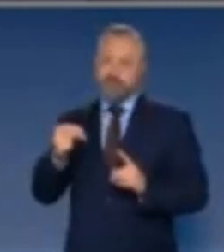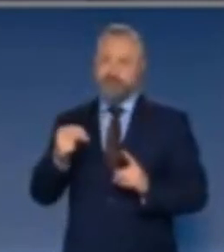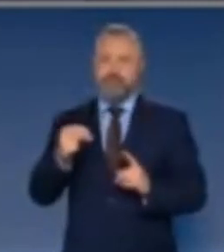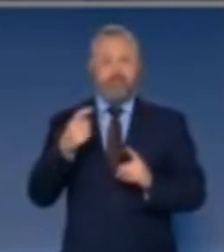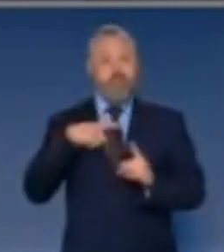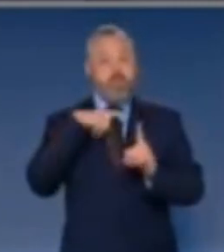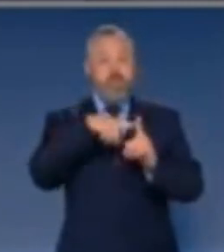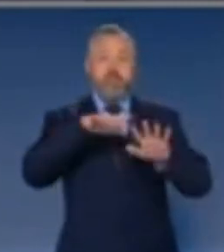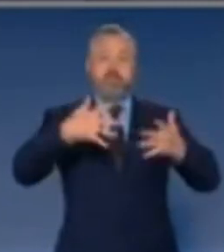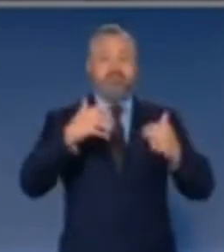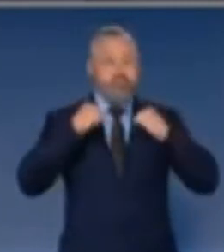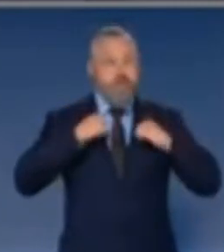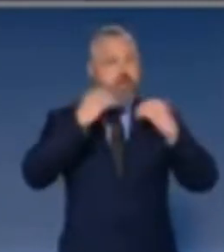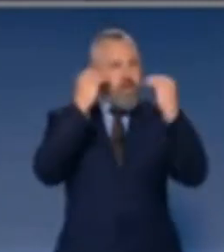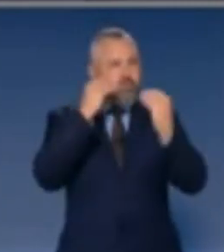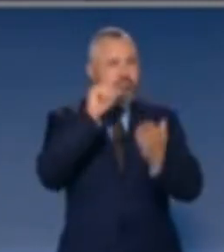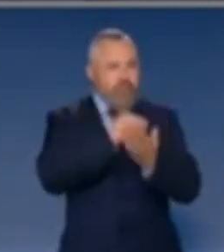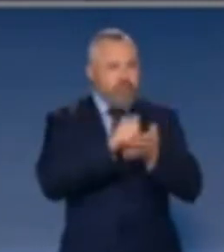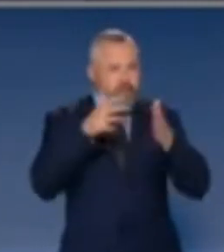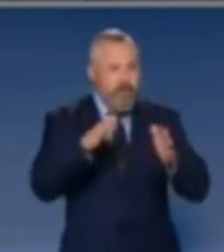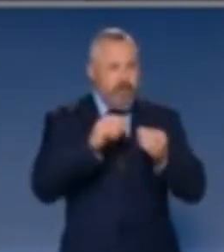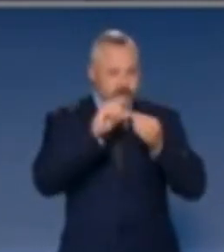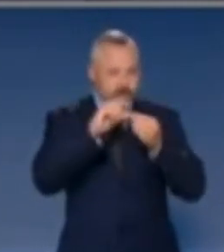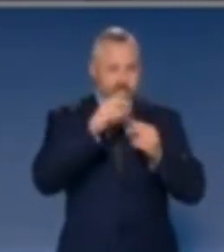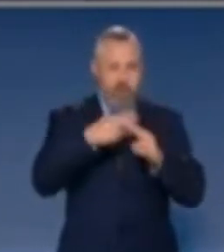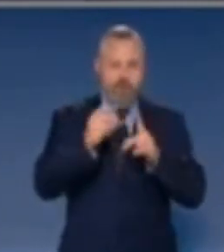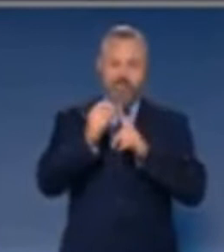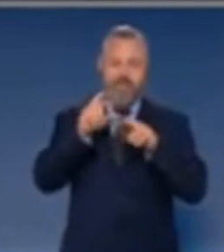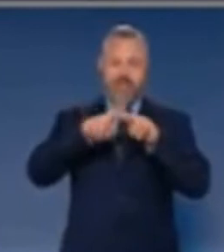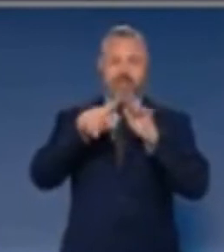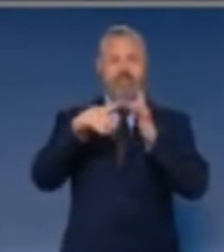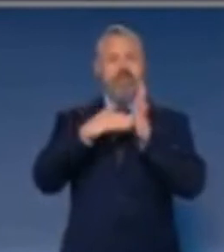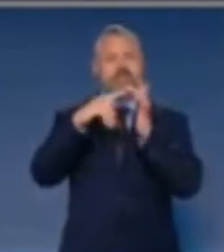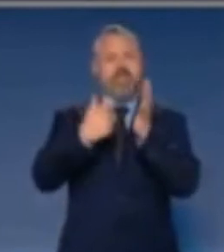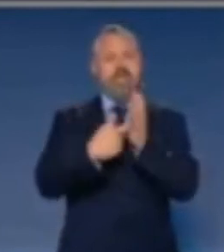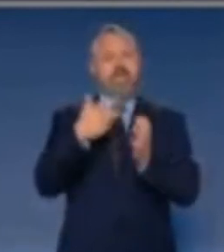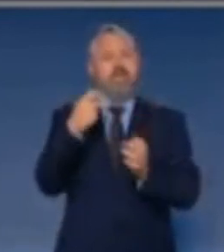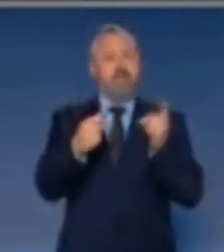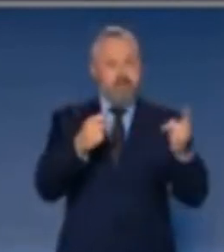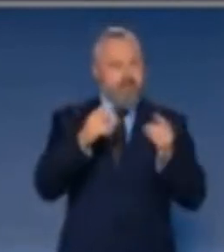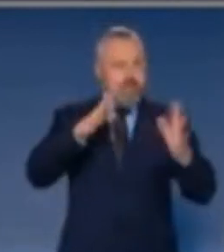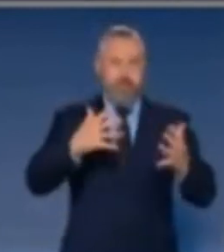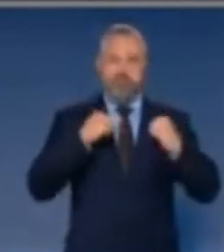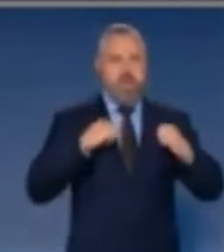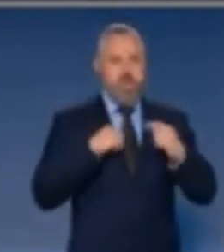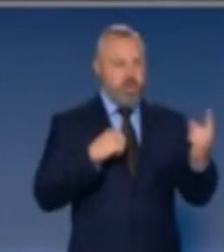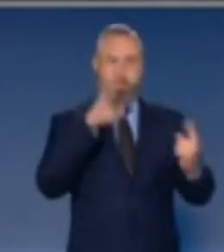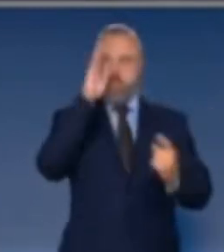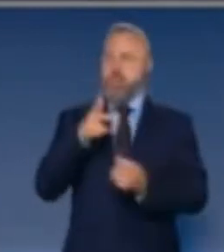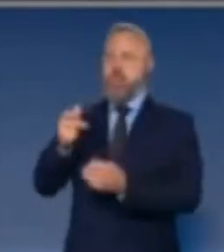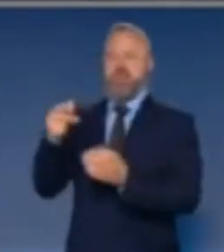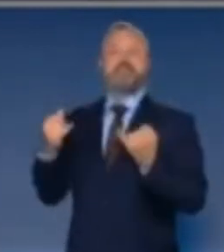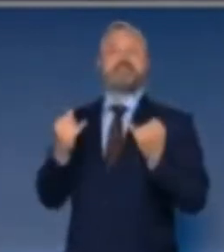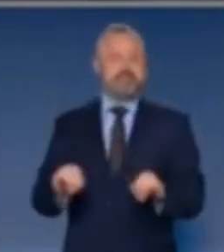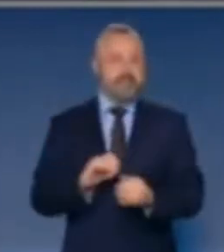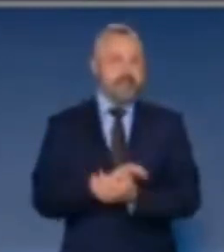Pfizer vaccine. This incident has been reported, as is required, to the appropriate regulatory authority, the Office of the